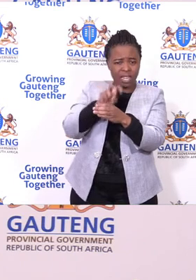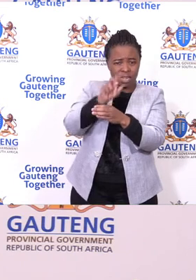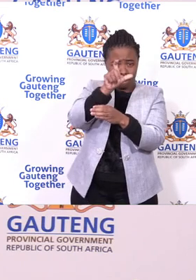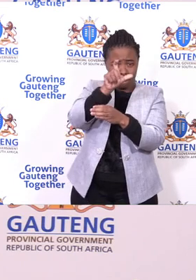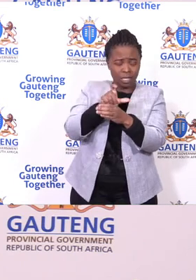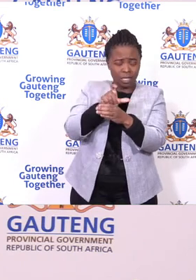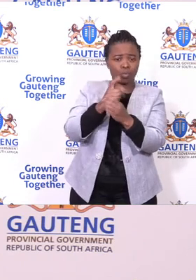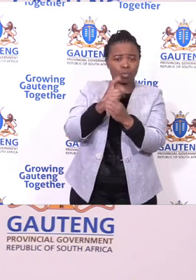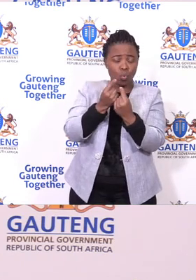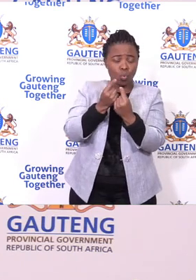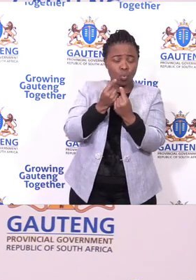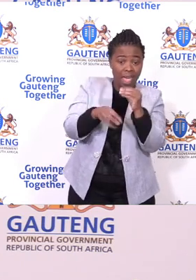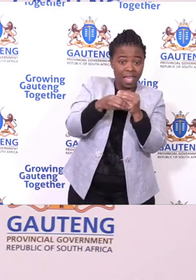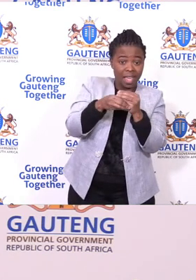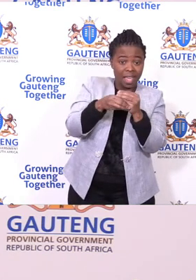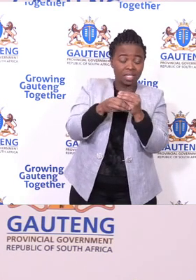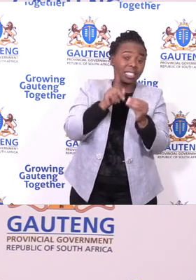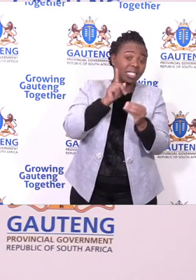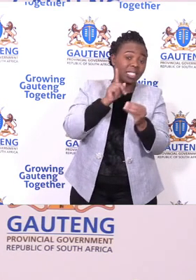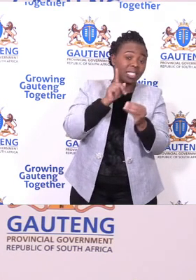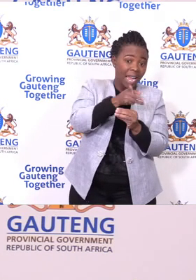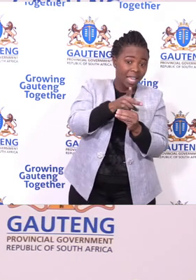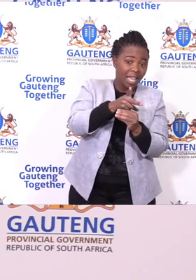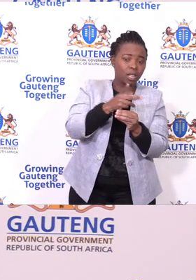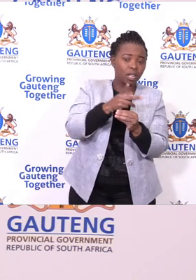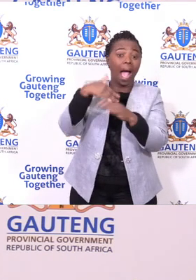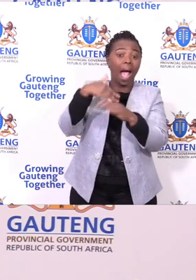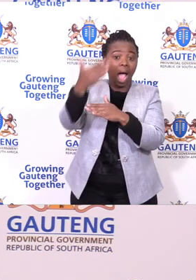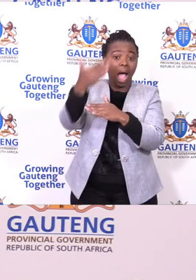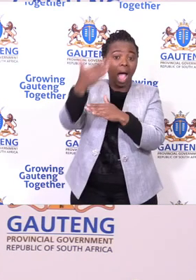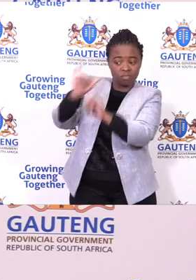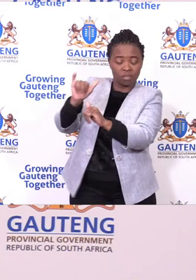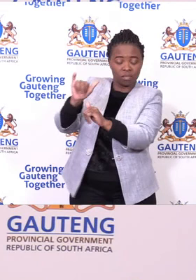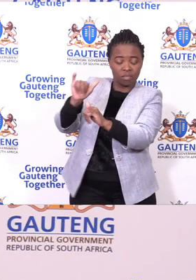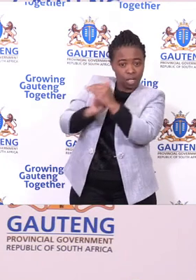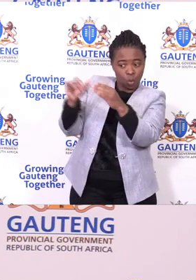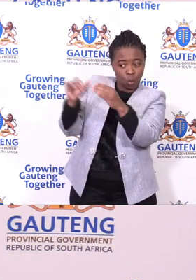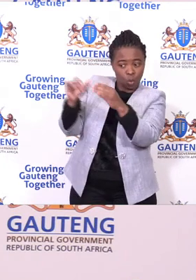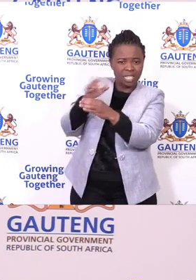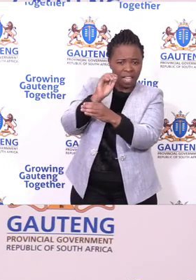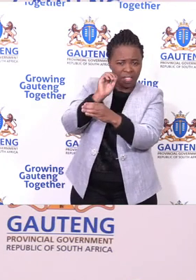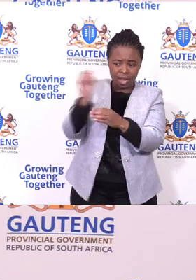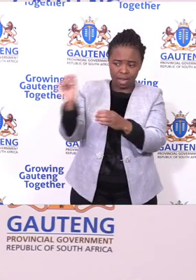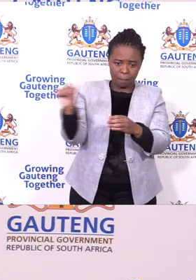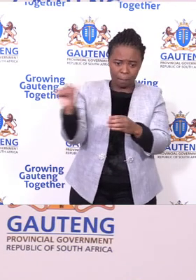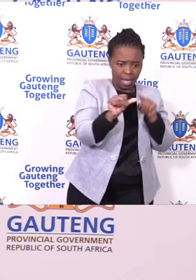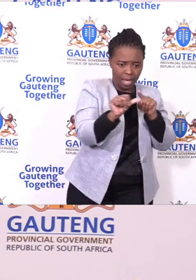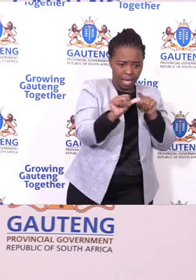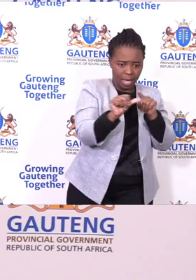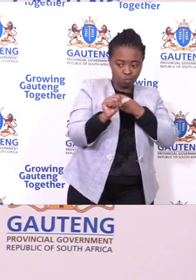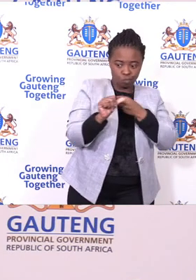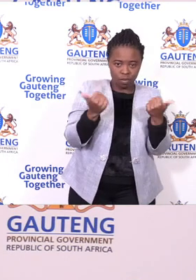an added test after completing a period of isolation or not. And it's something that we are considering, and looking